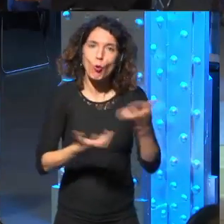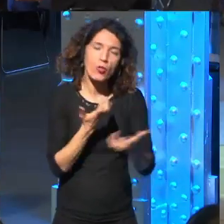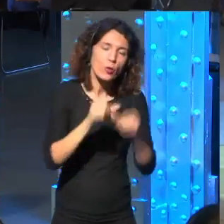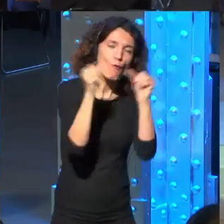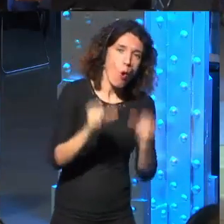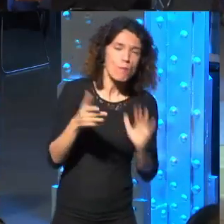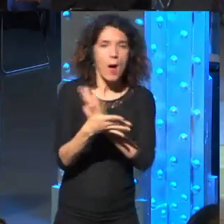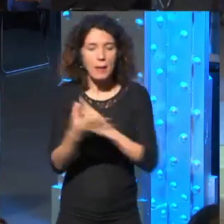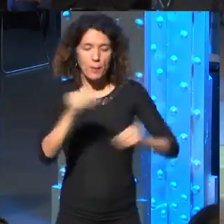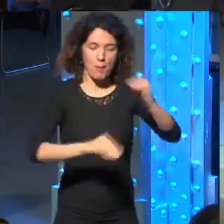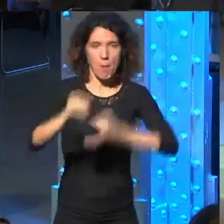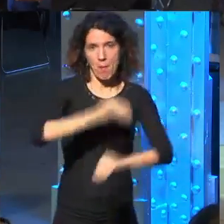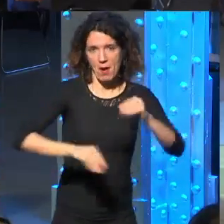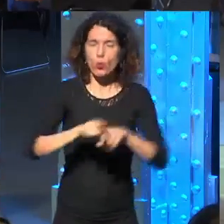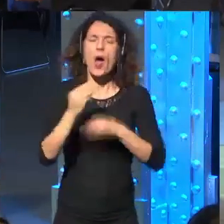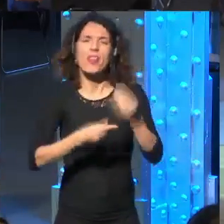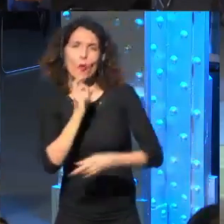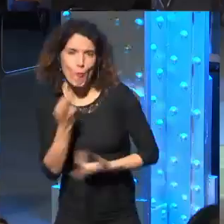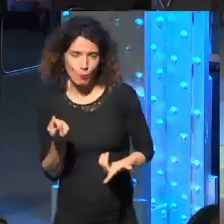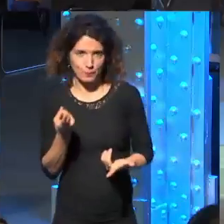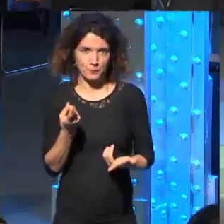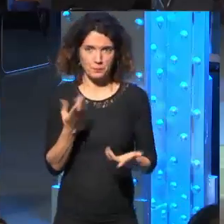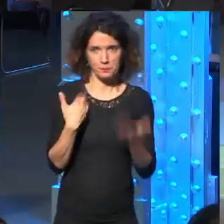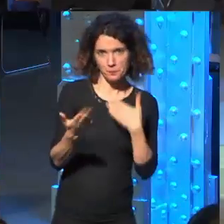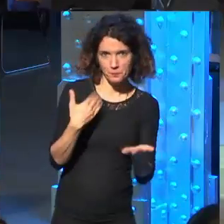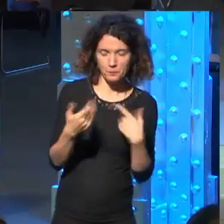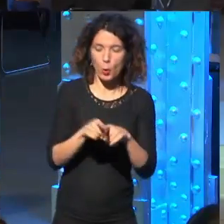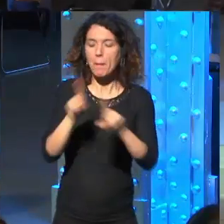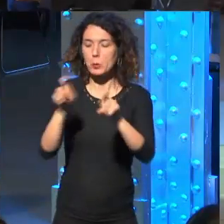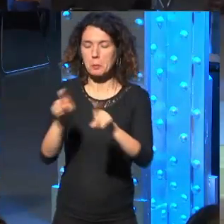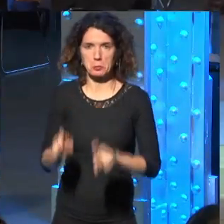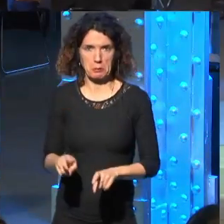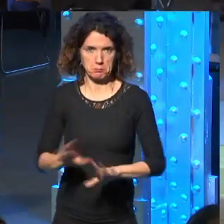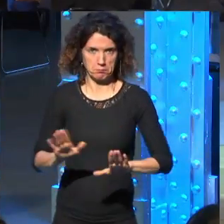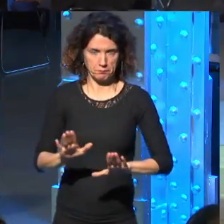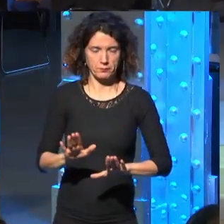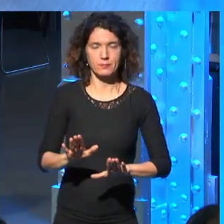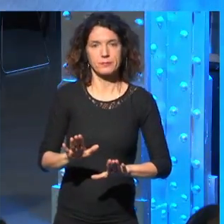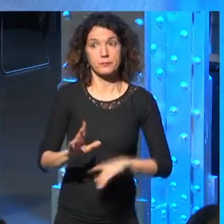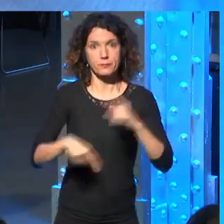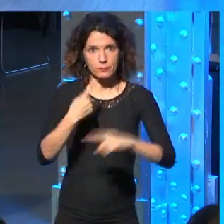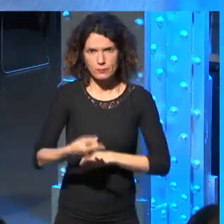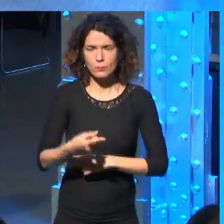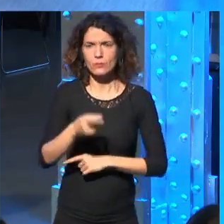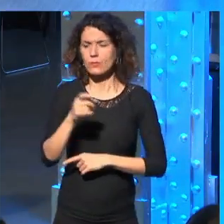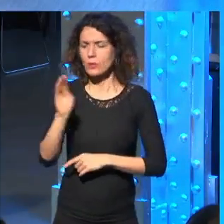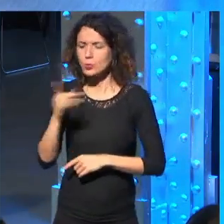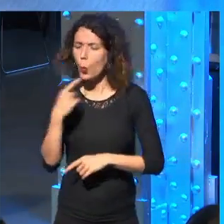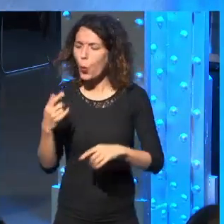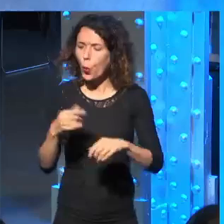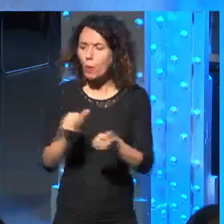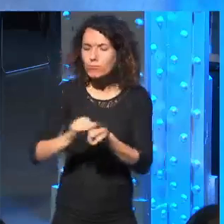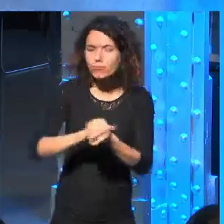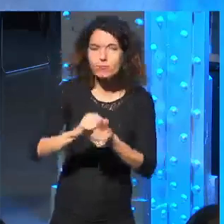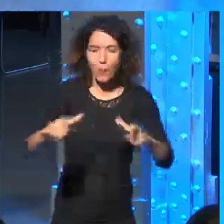this, and how do you do this? And I do this, and I do this, and how do you wash this? And how do you wash the dishes? Oh, and then he